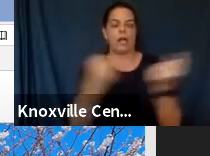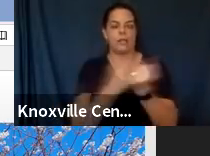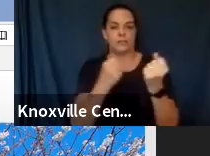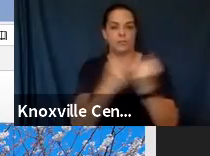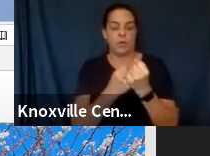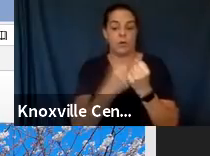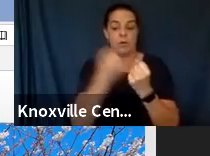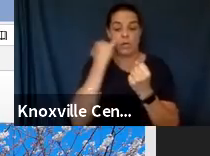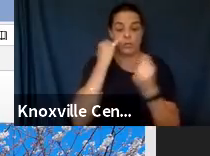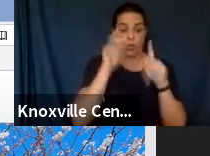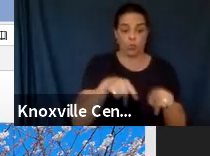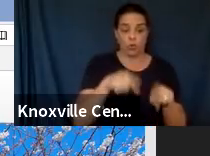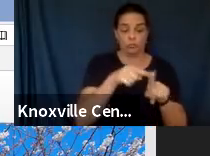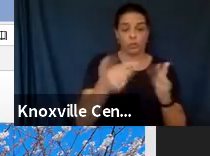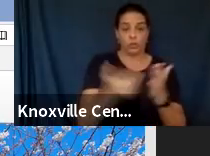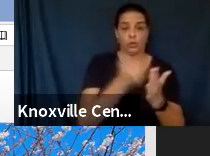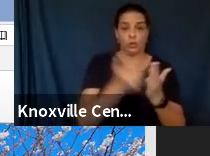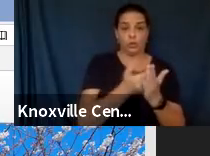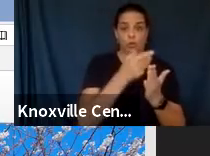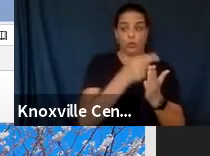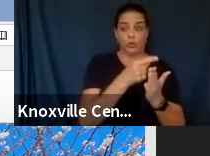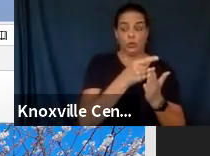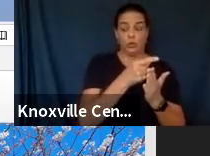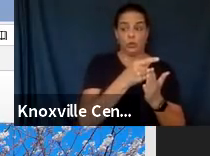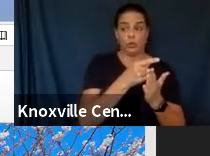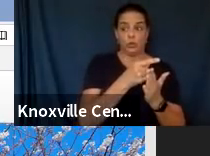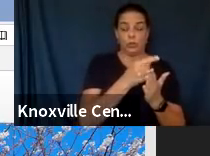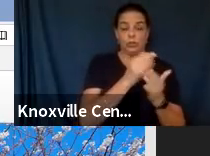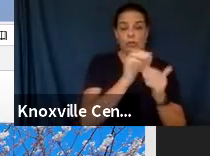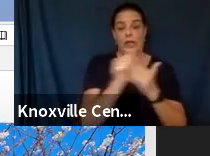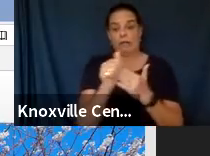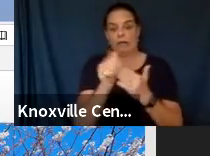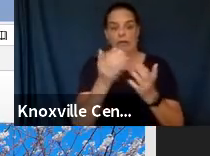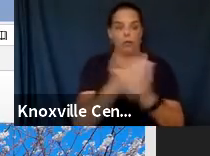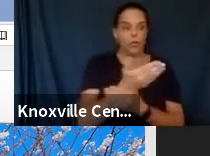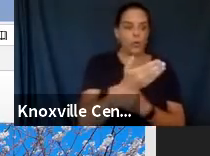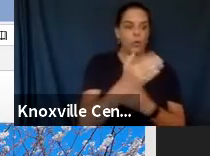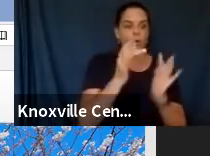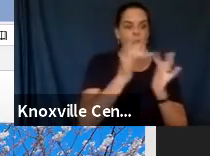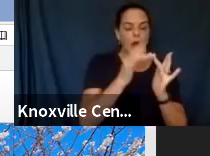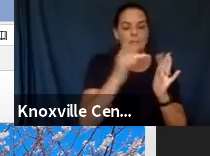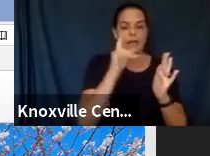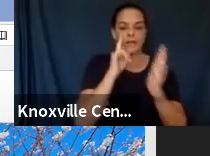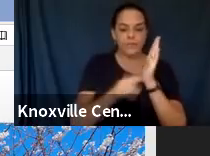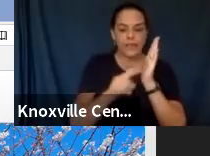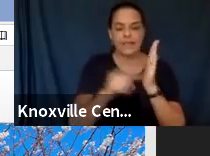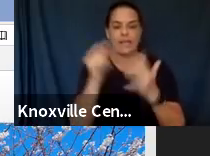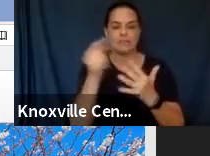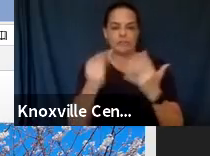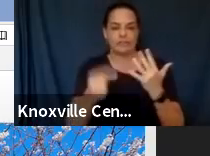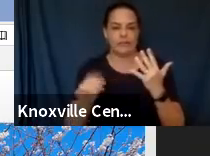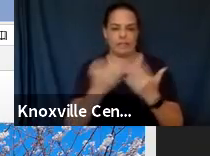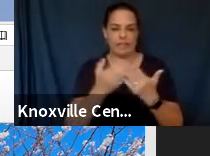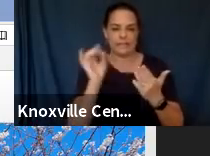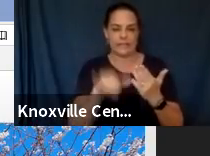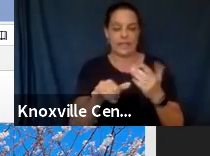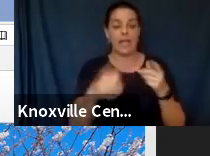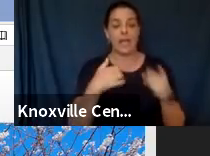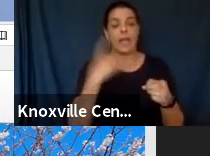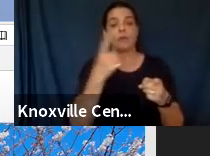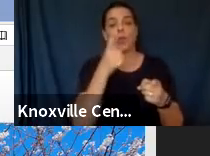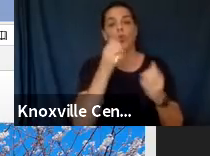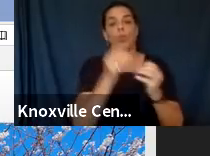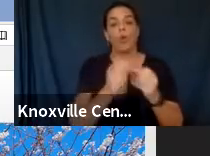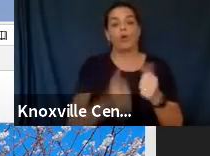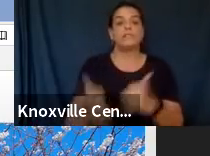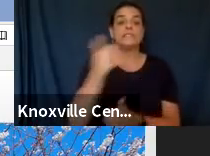who's relatively new to walking somebody through contacts and contact investigations and stuff like that, they have somebody who's a more senior person who's